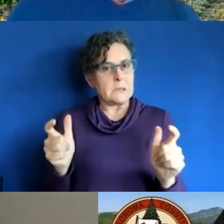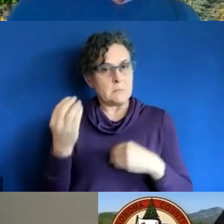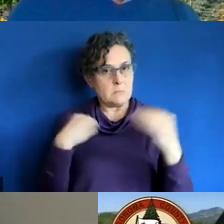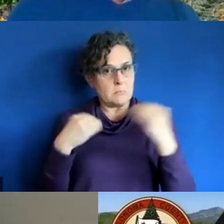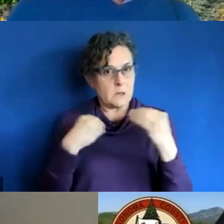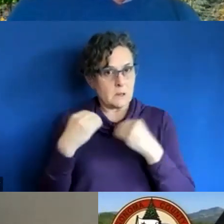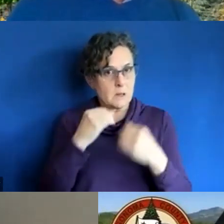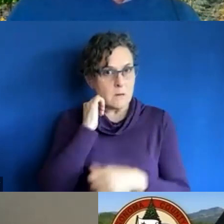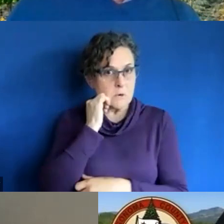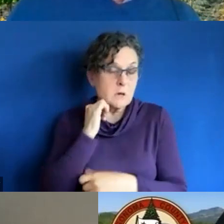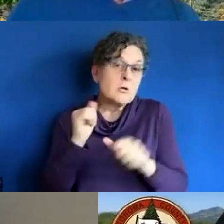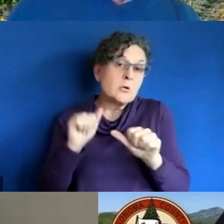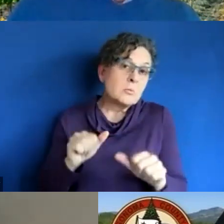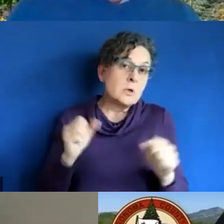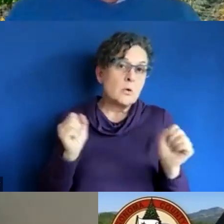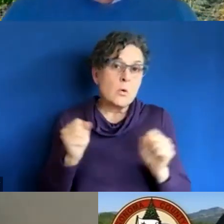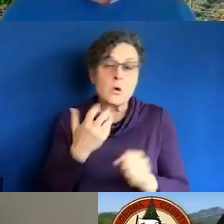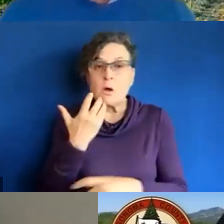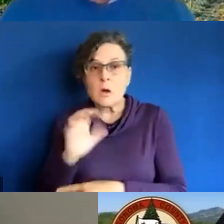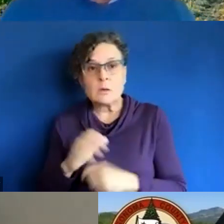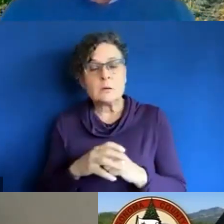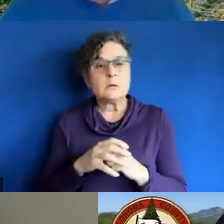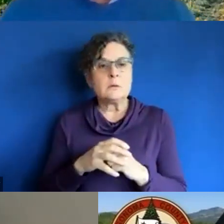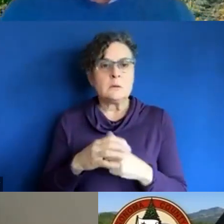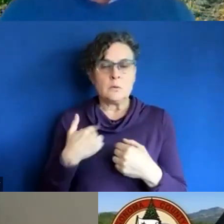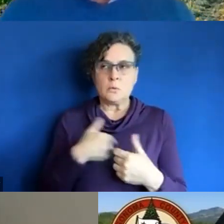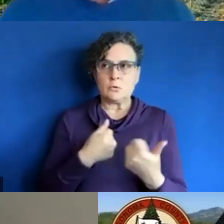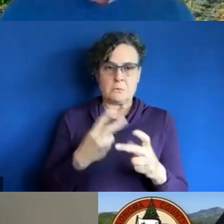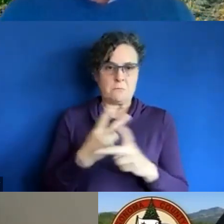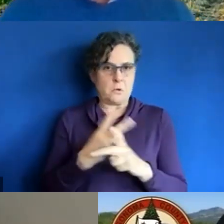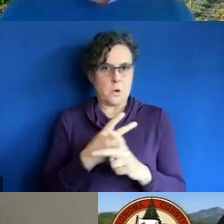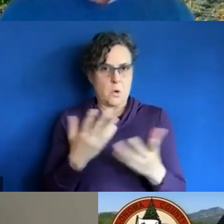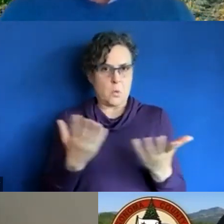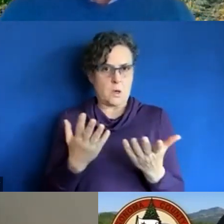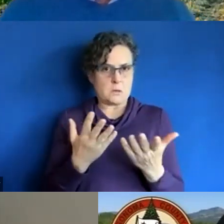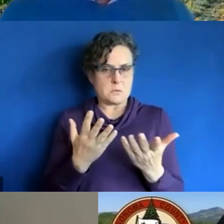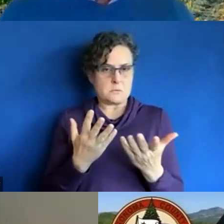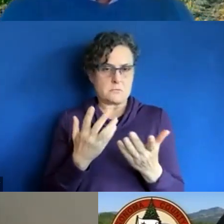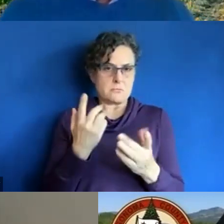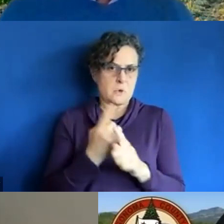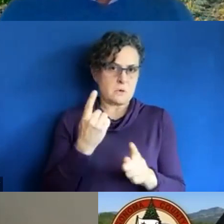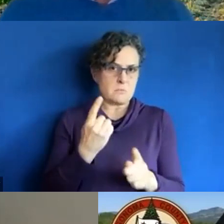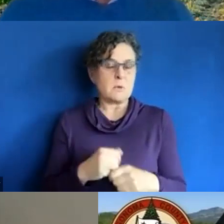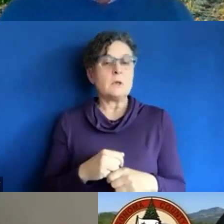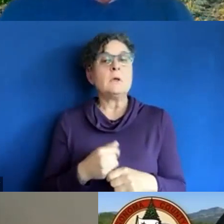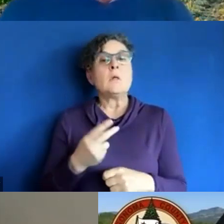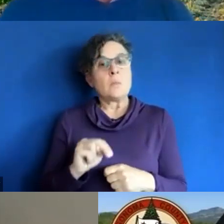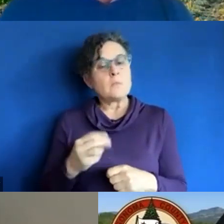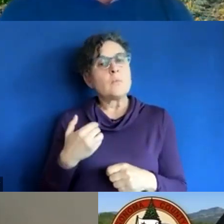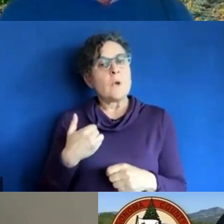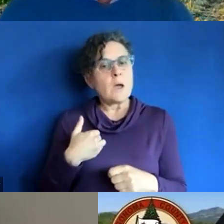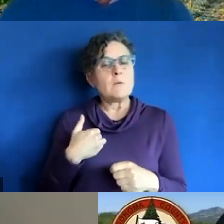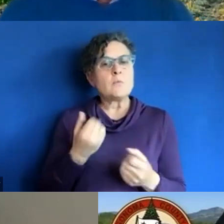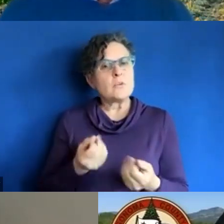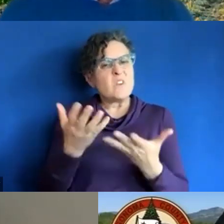It could be cold, it could be hot. We're trying to land on what's appropriate there. And then an opportunity to have snacks and other